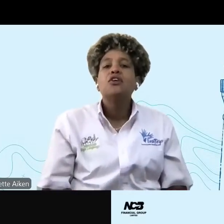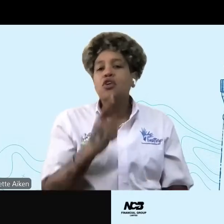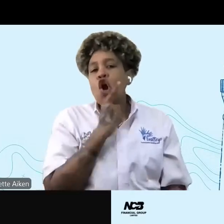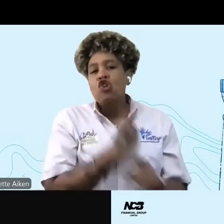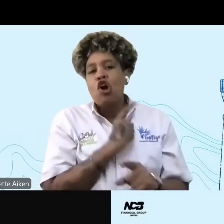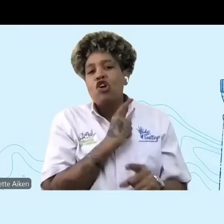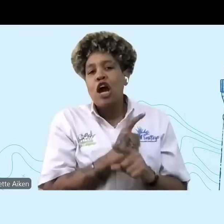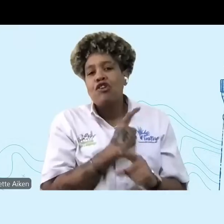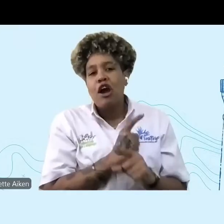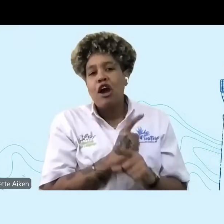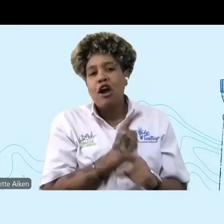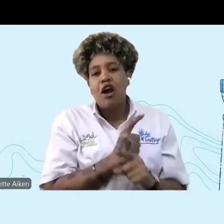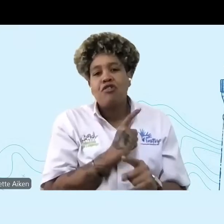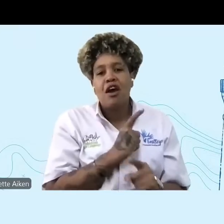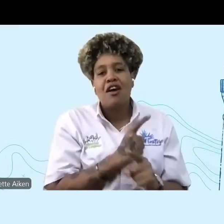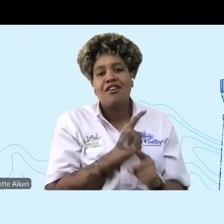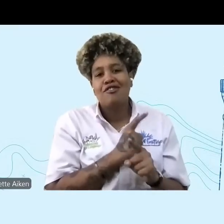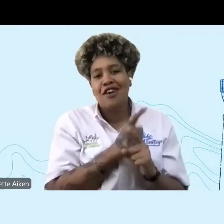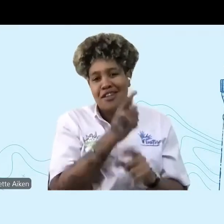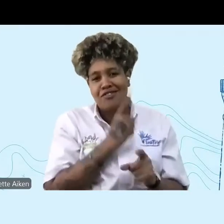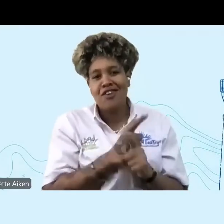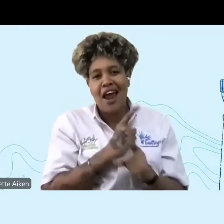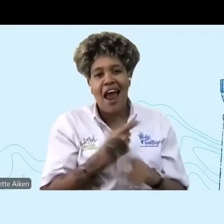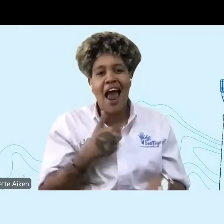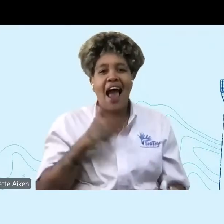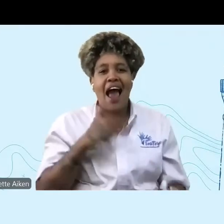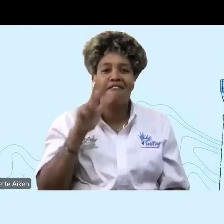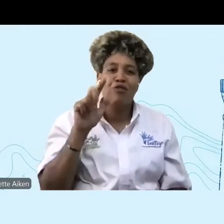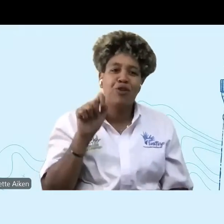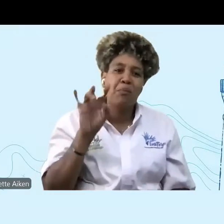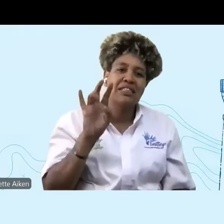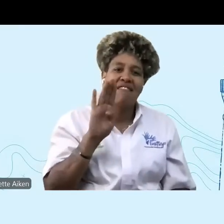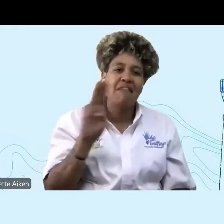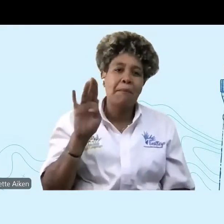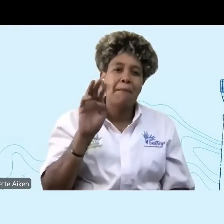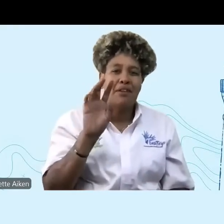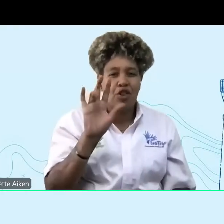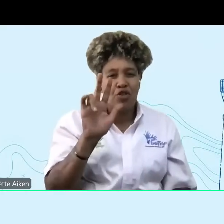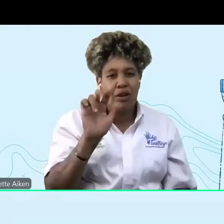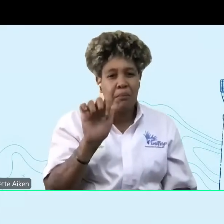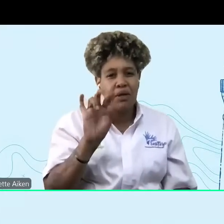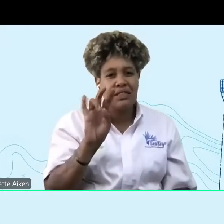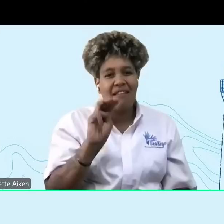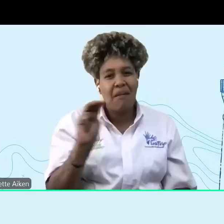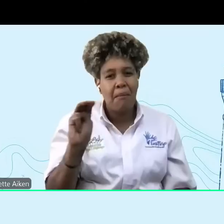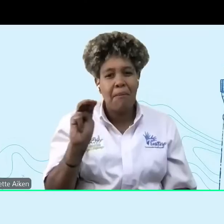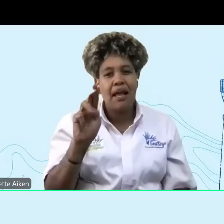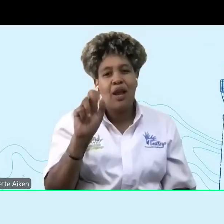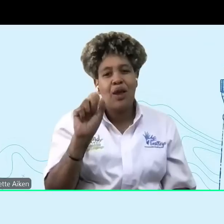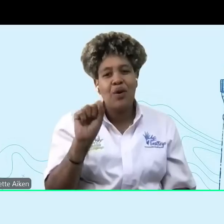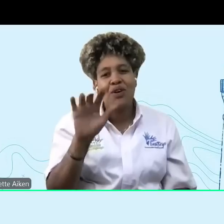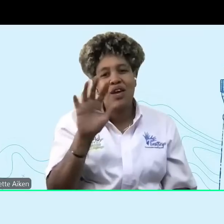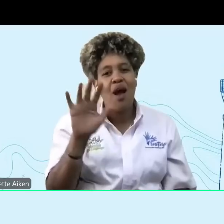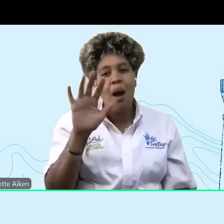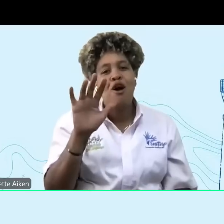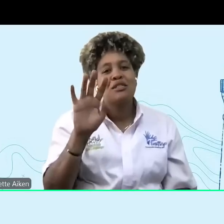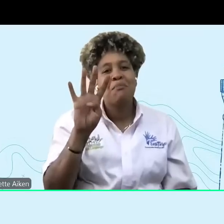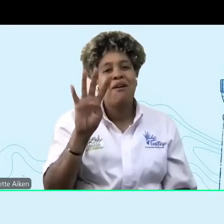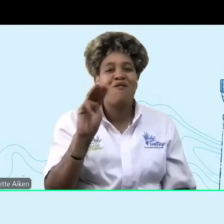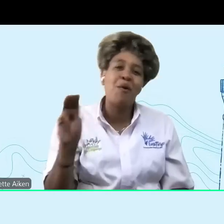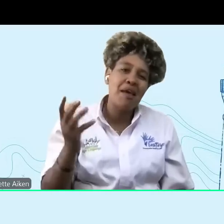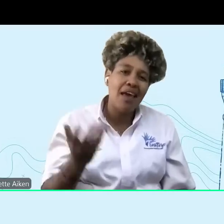correct. I have it at 3.7 million US, so that's approximately 4 million.